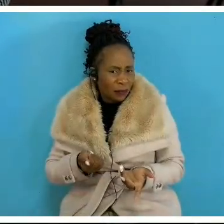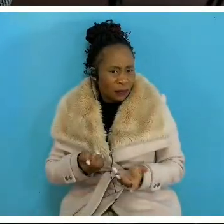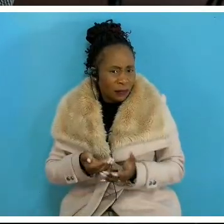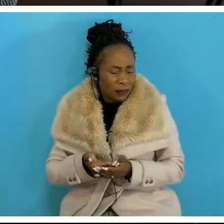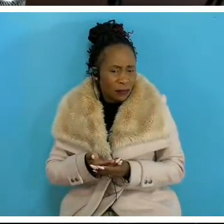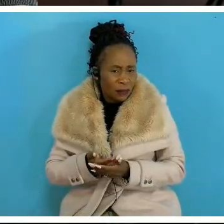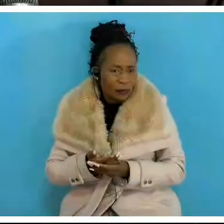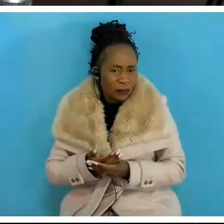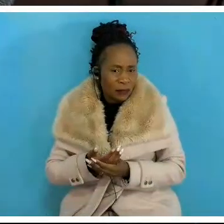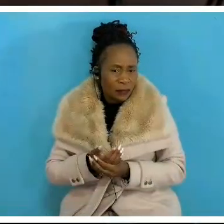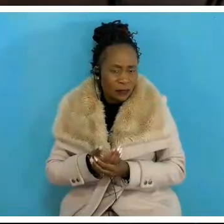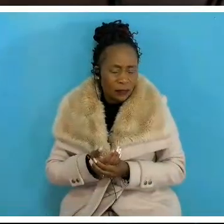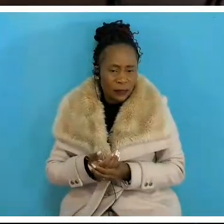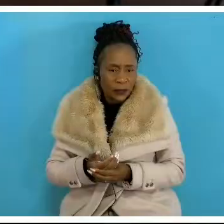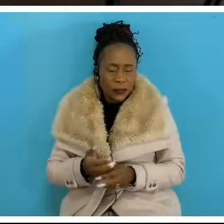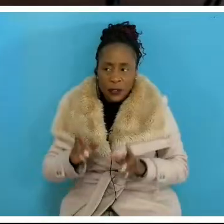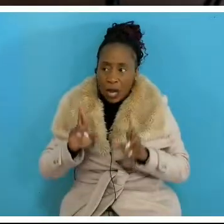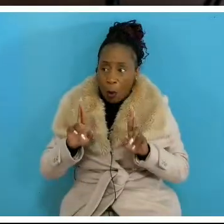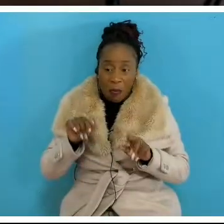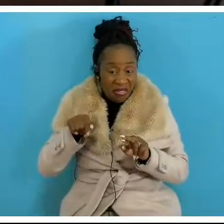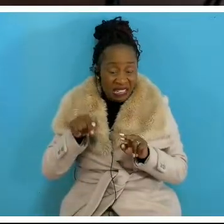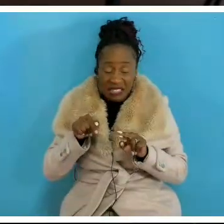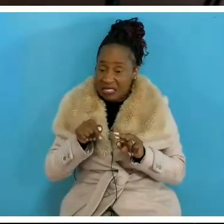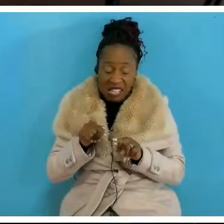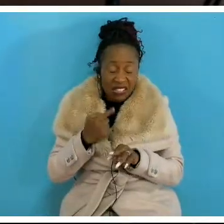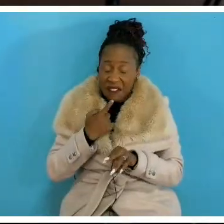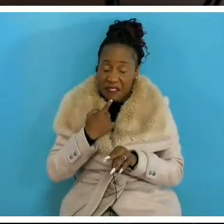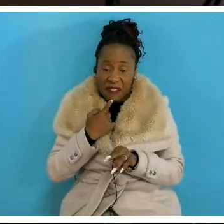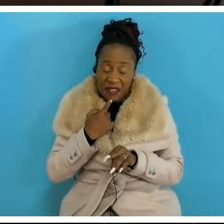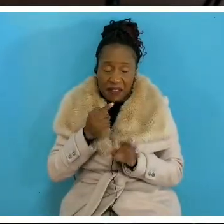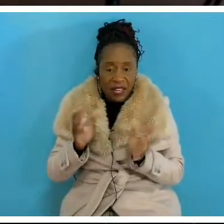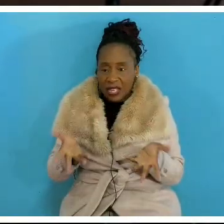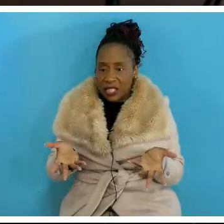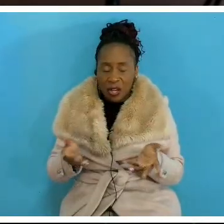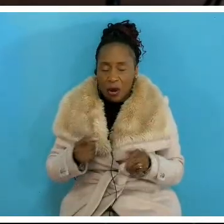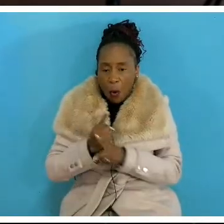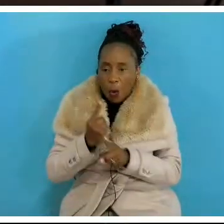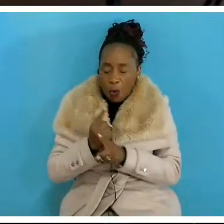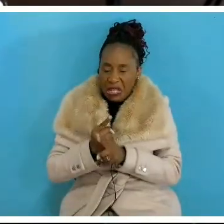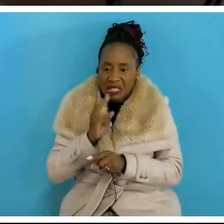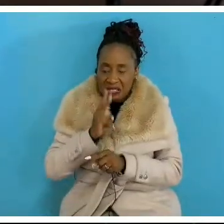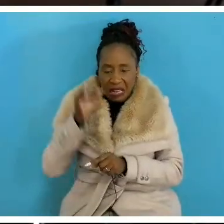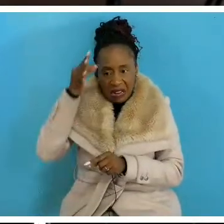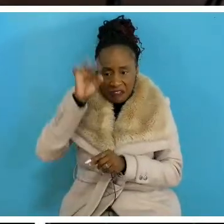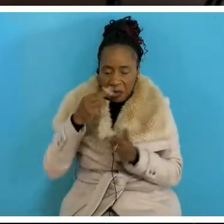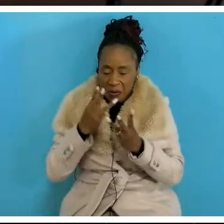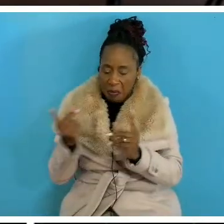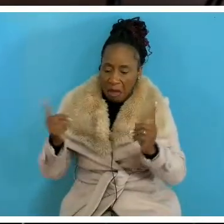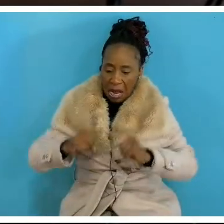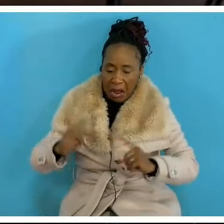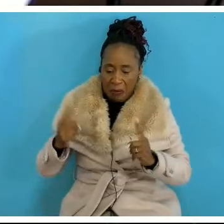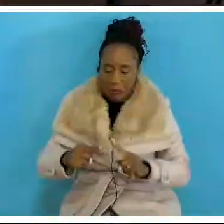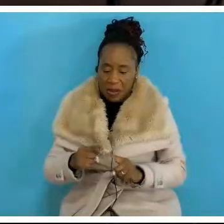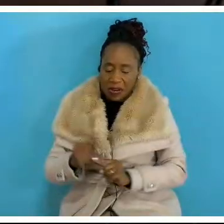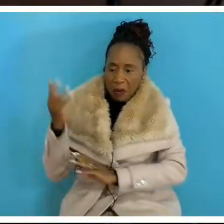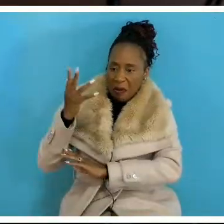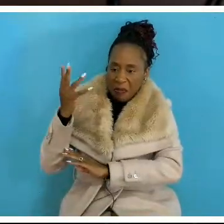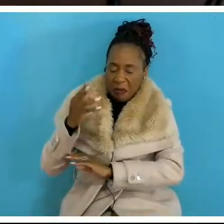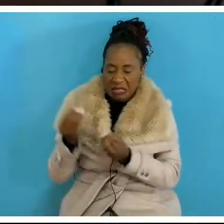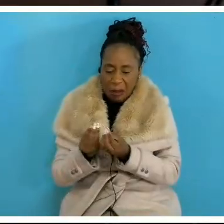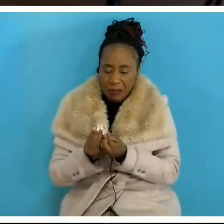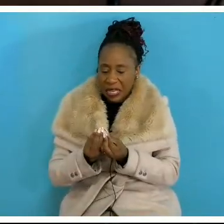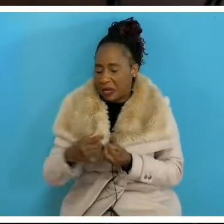Yeah, I hope this is not a talk shop where we just always see government people coming and just presenting